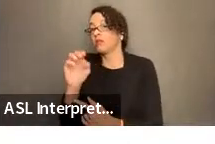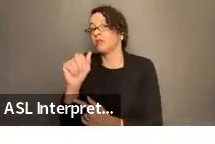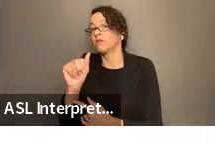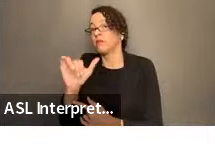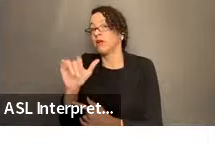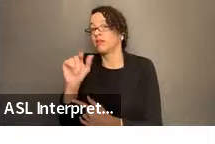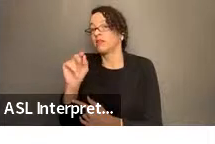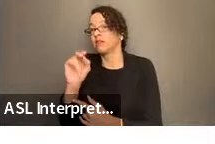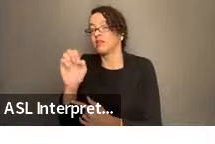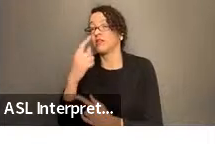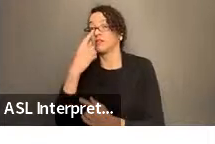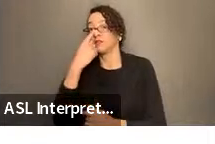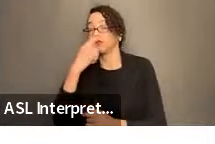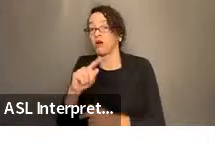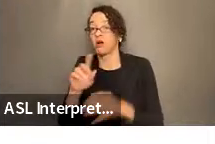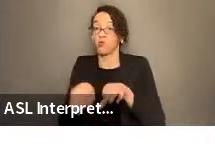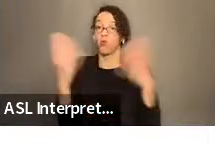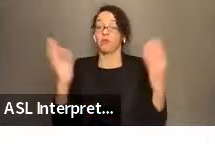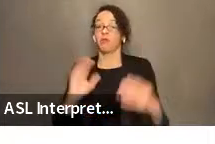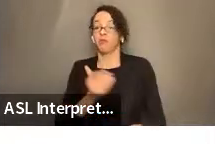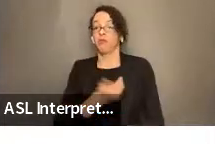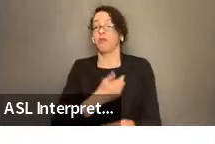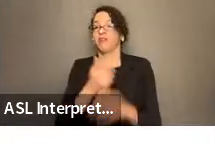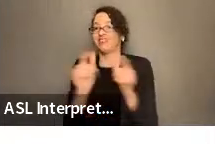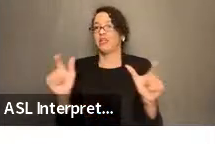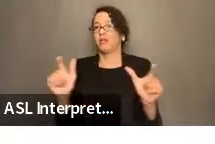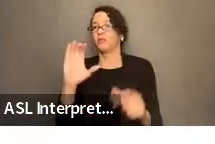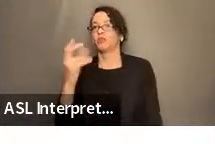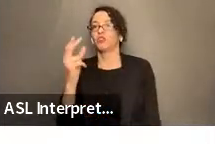up our language channels.